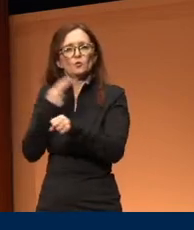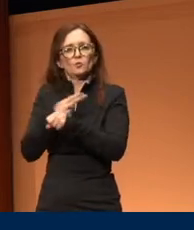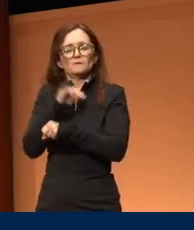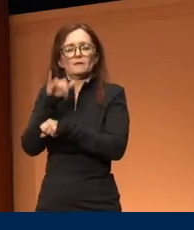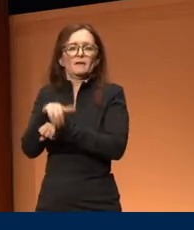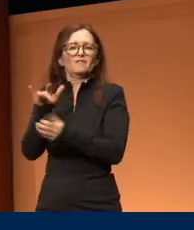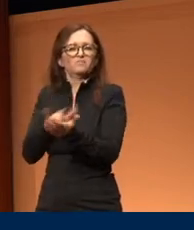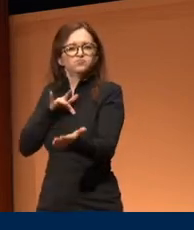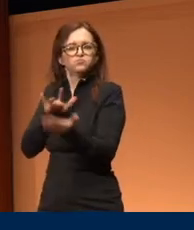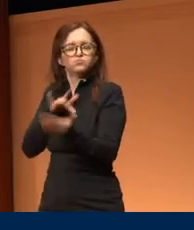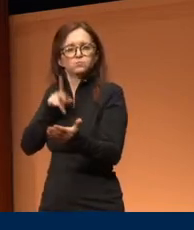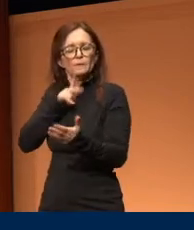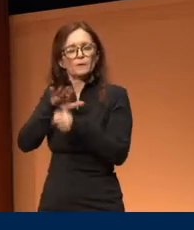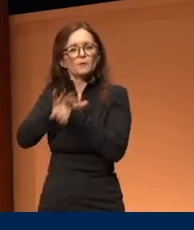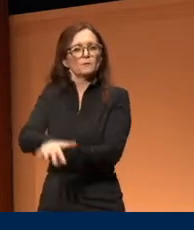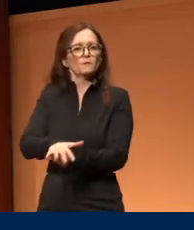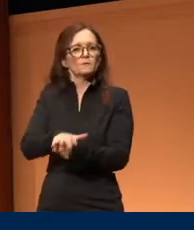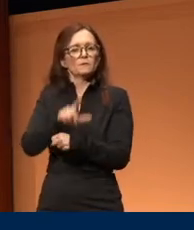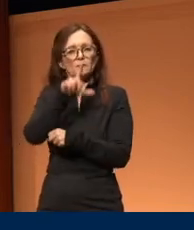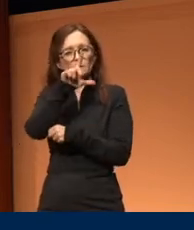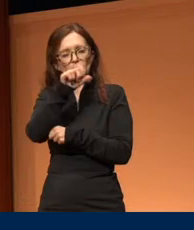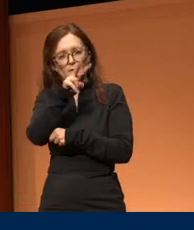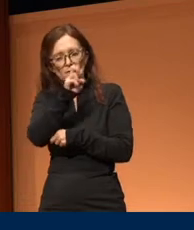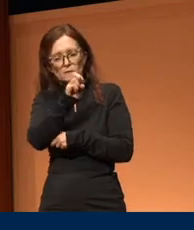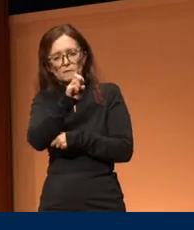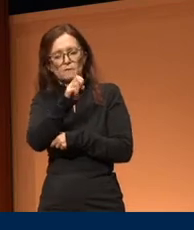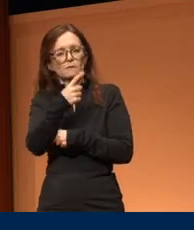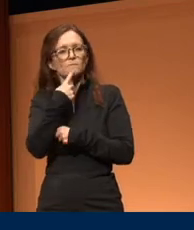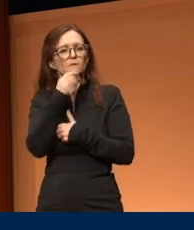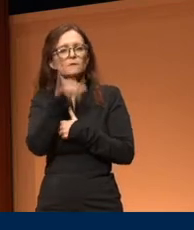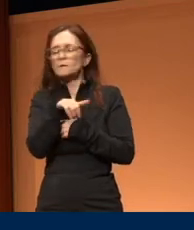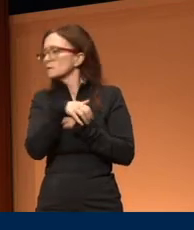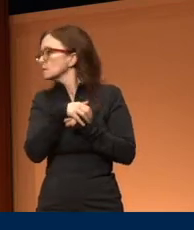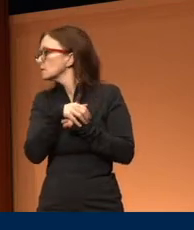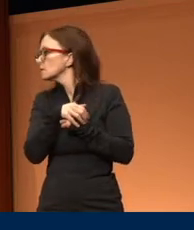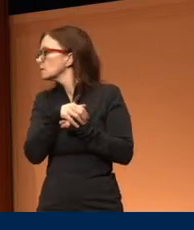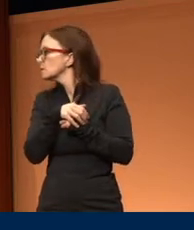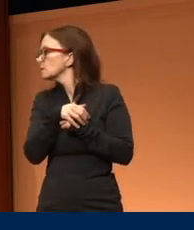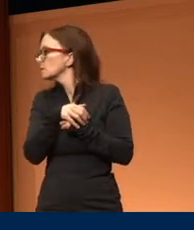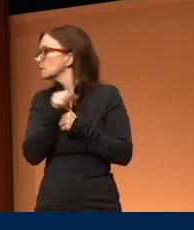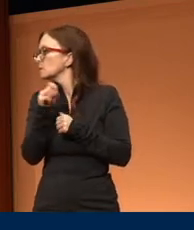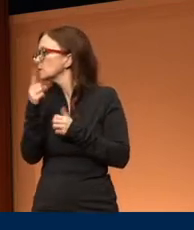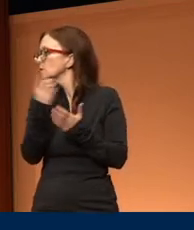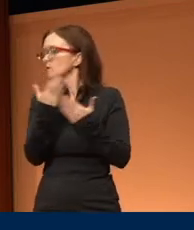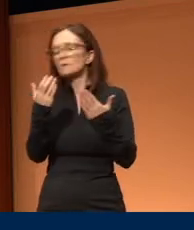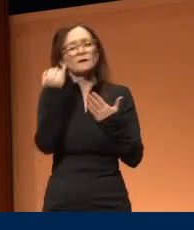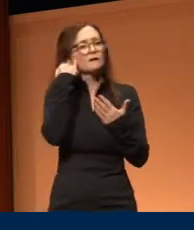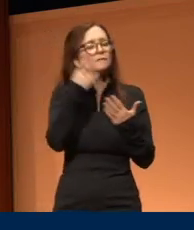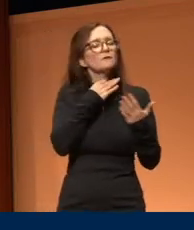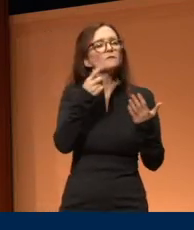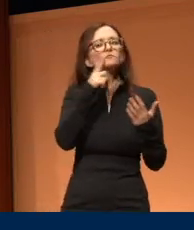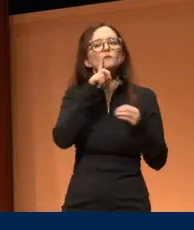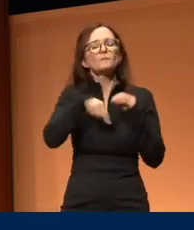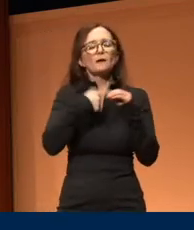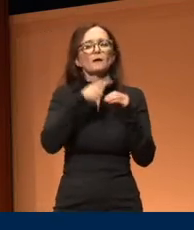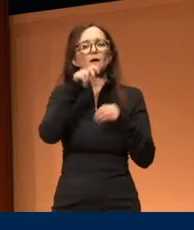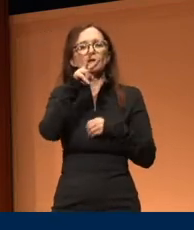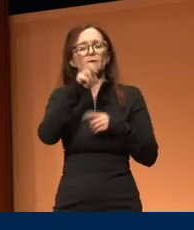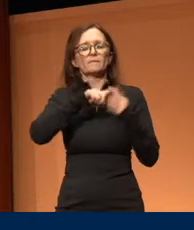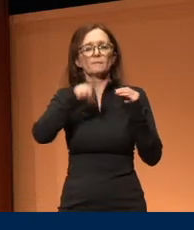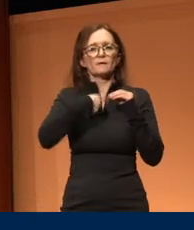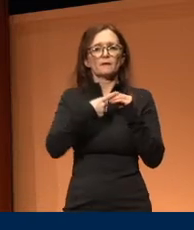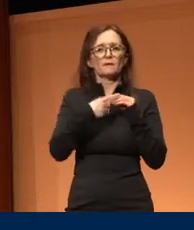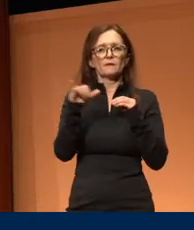with people that they would not love. They only do it to those they love. So I'm wondering if when you speak of love, you're referring